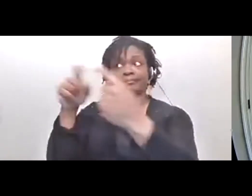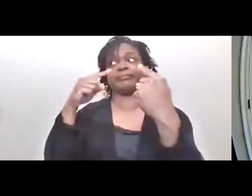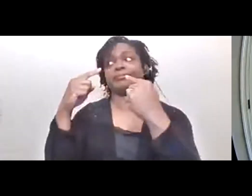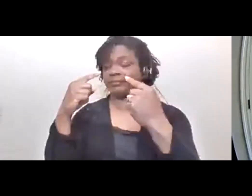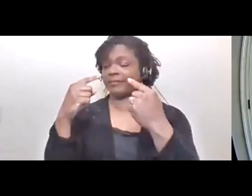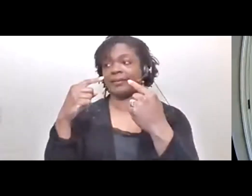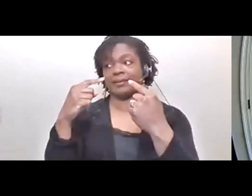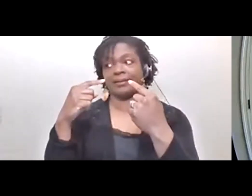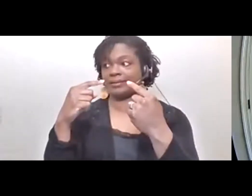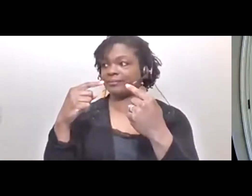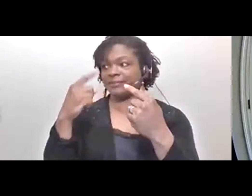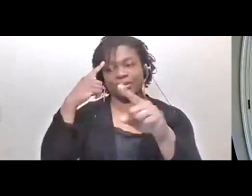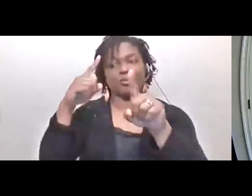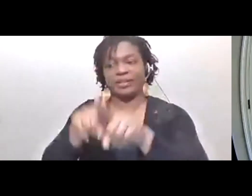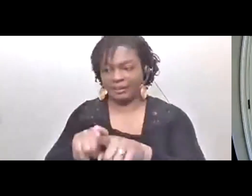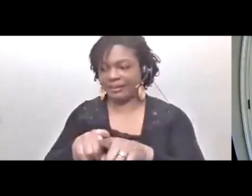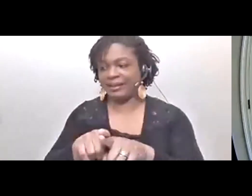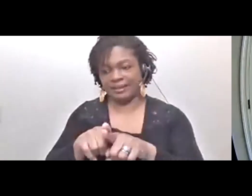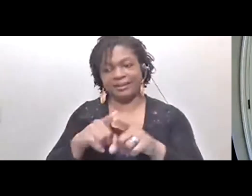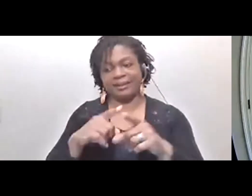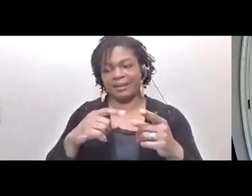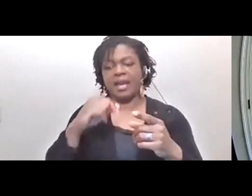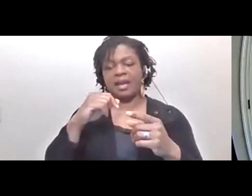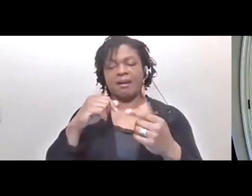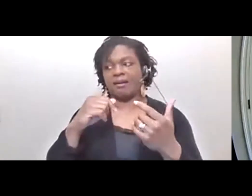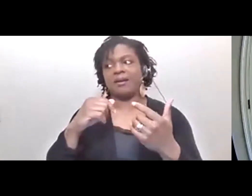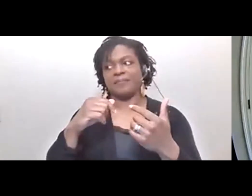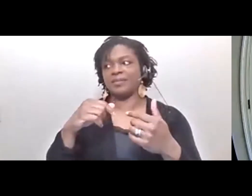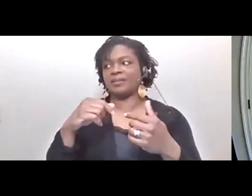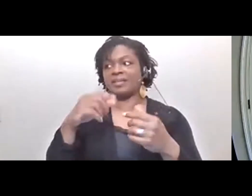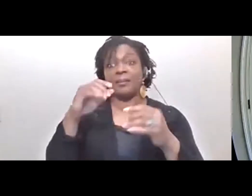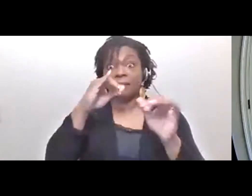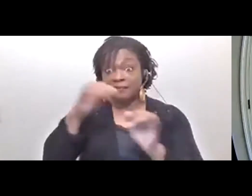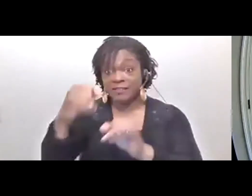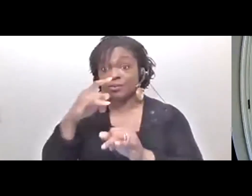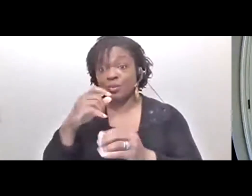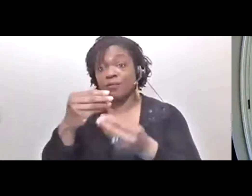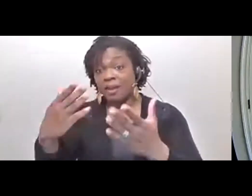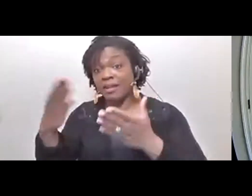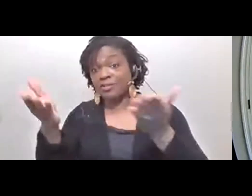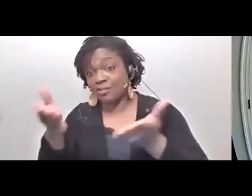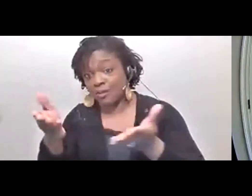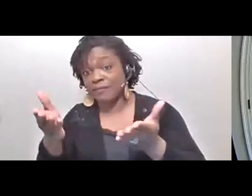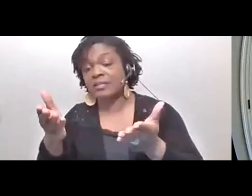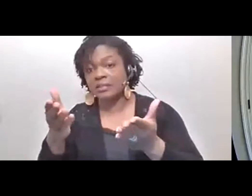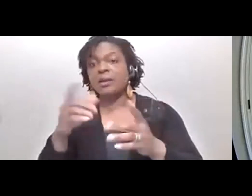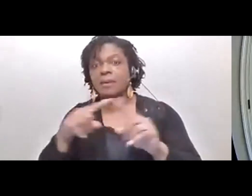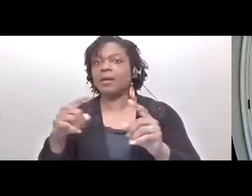a shortfall in terms of the individuals that are providing these services, and certainly a robust